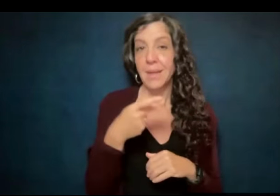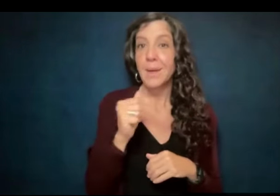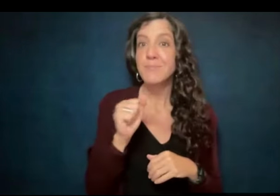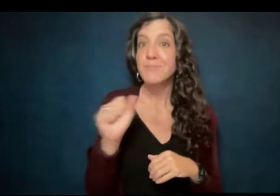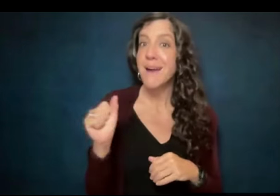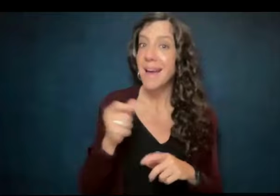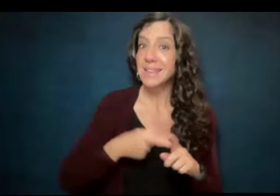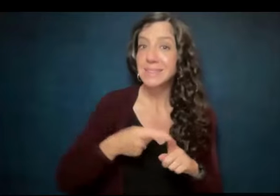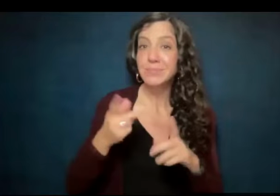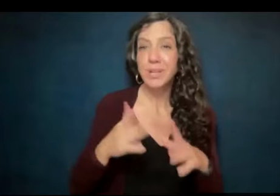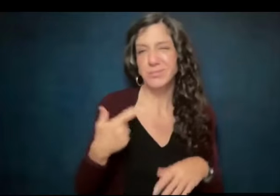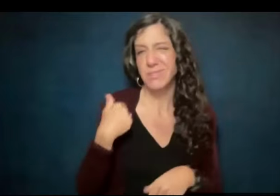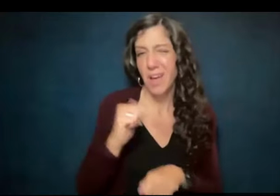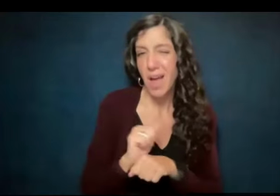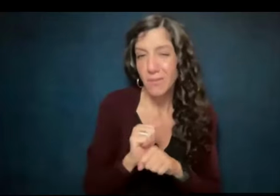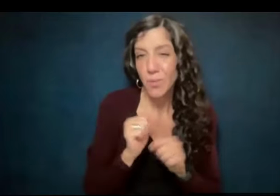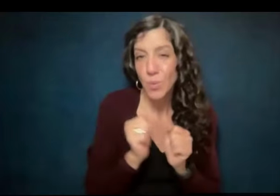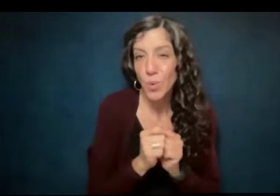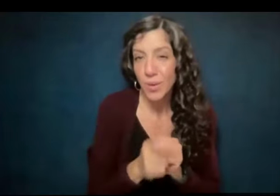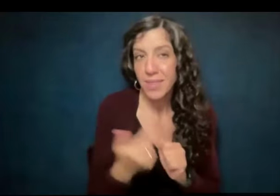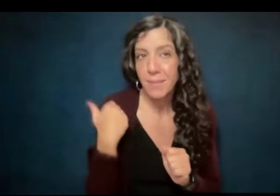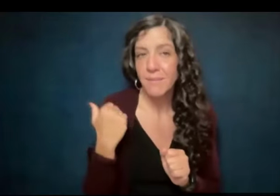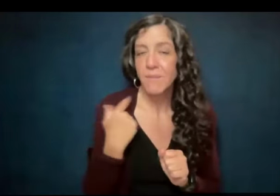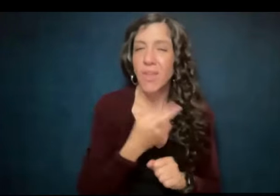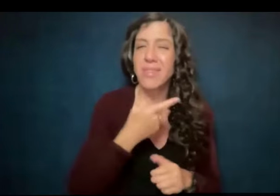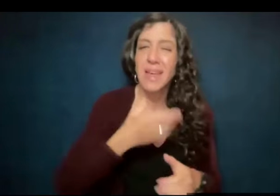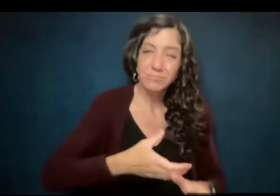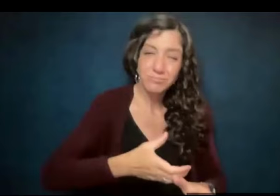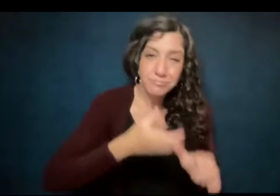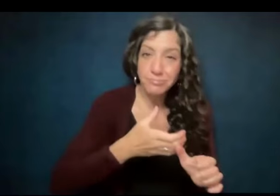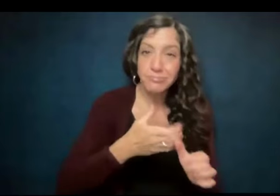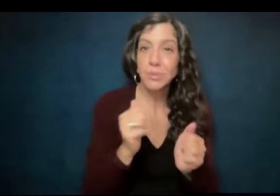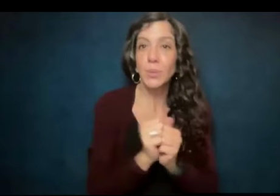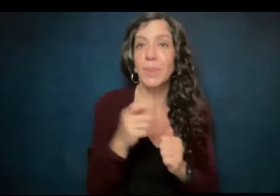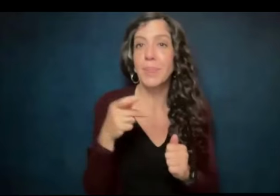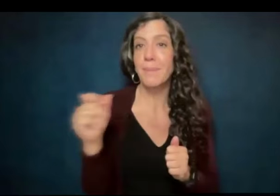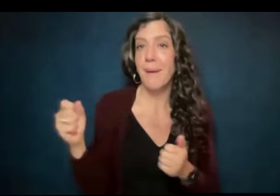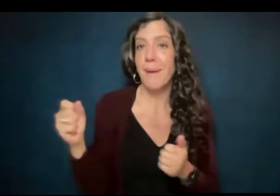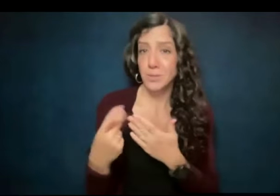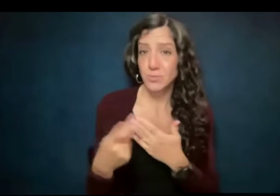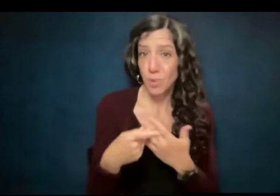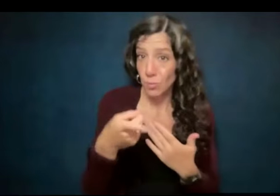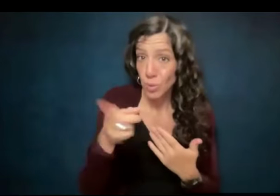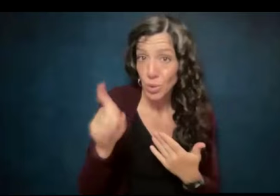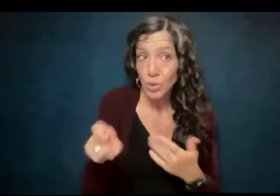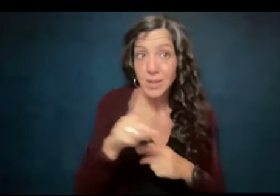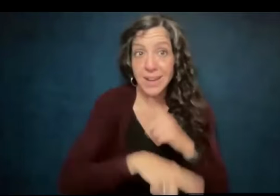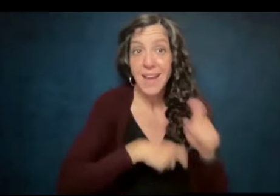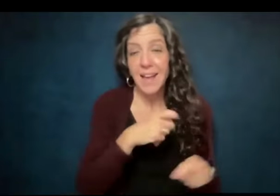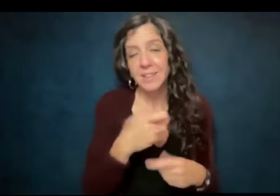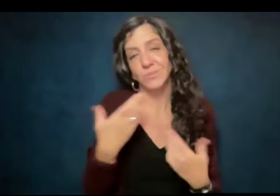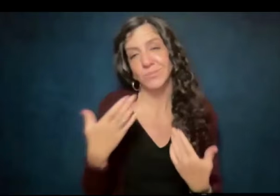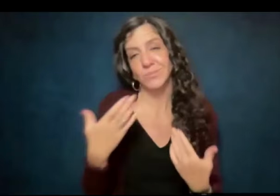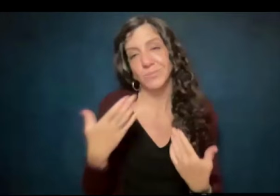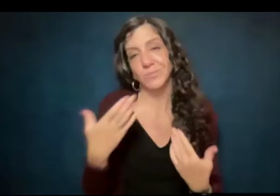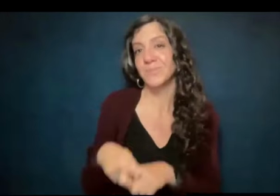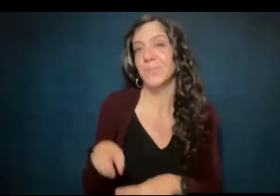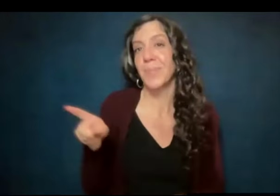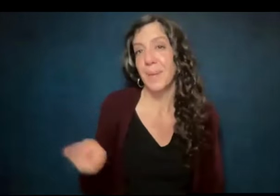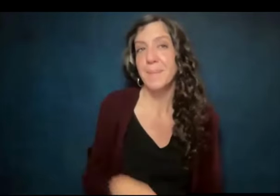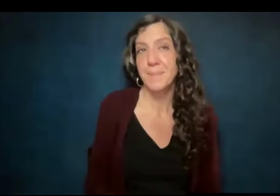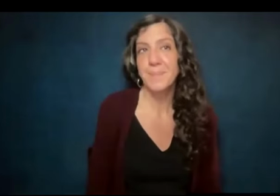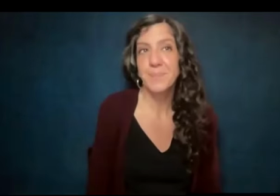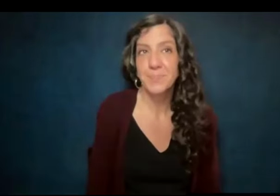are very versed in PASS. So if you have questions, they're a great place to go to and ask questions about PASS